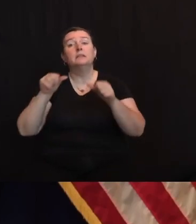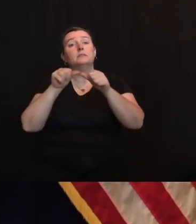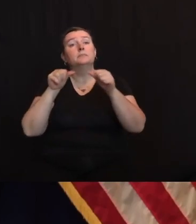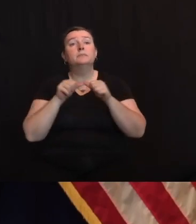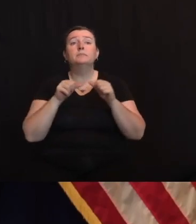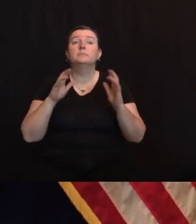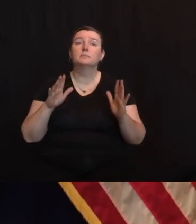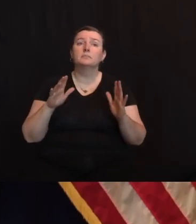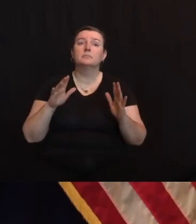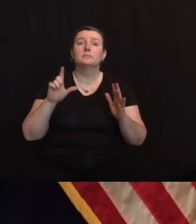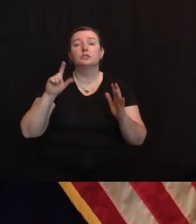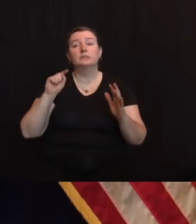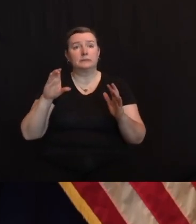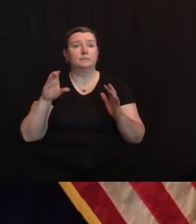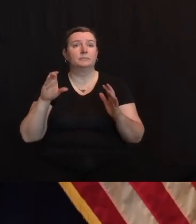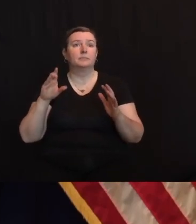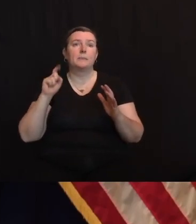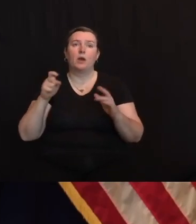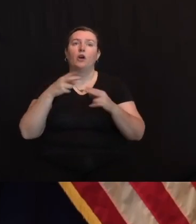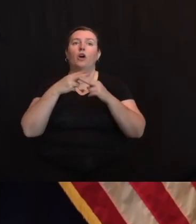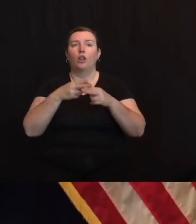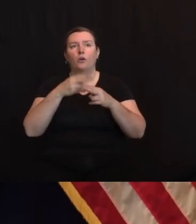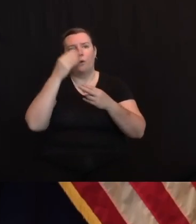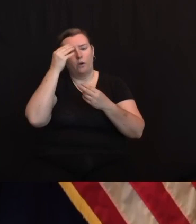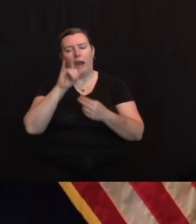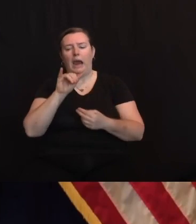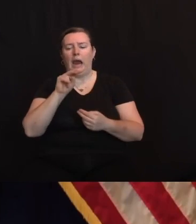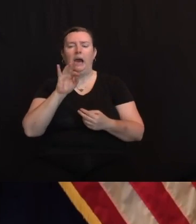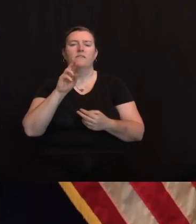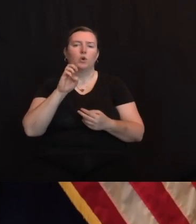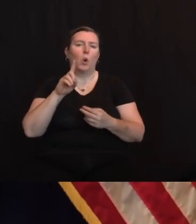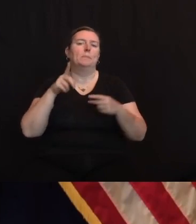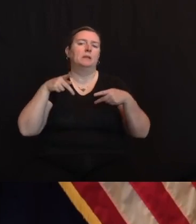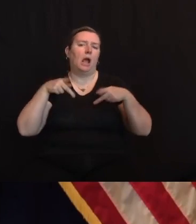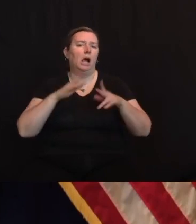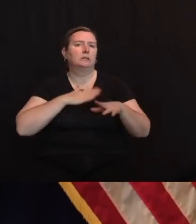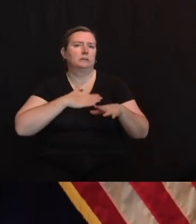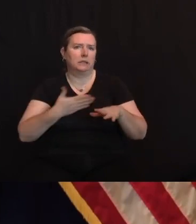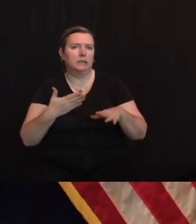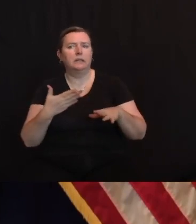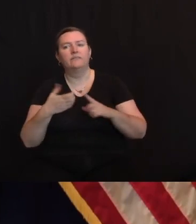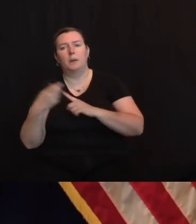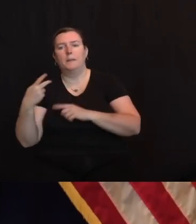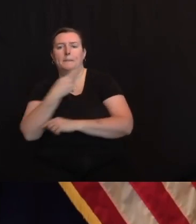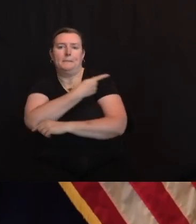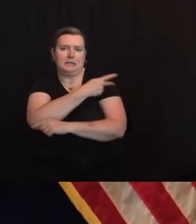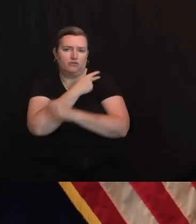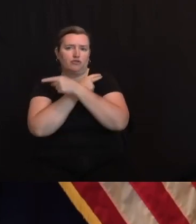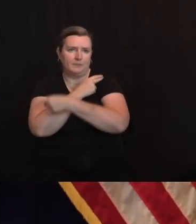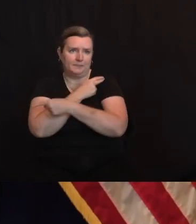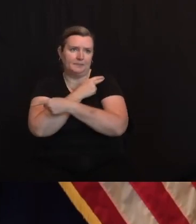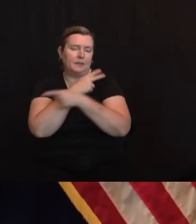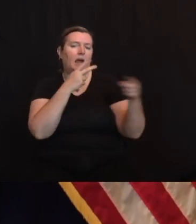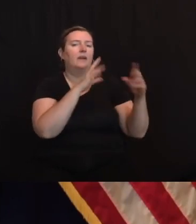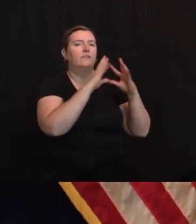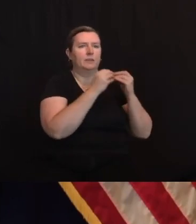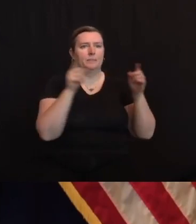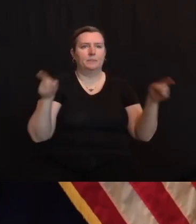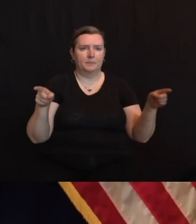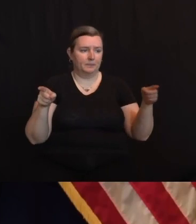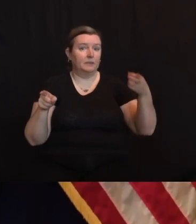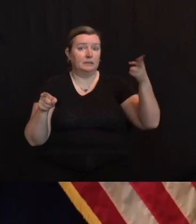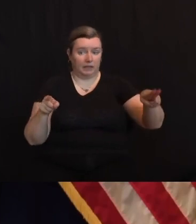consent from the resident and the visitor in writing. Those giving consent must acknowledge that they are aware